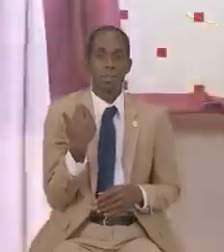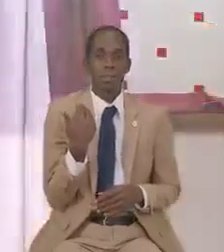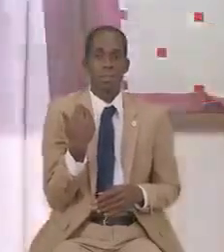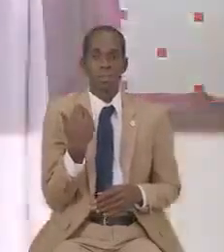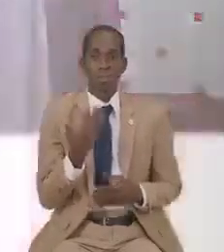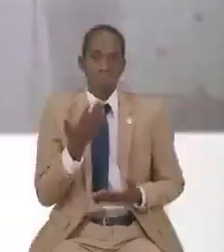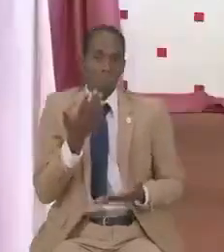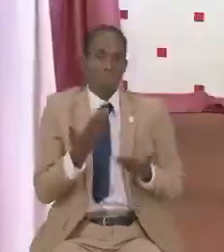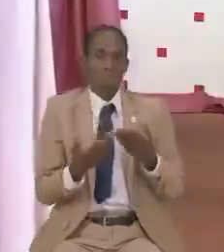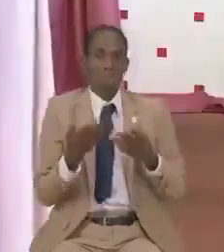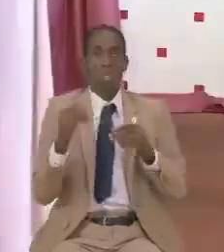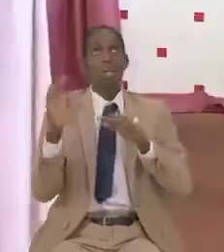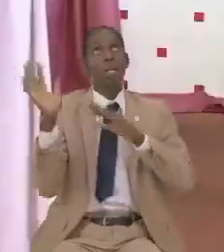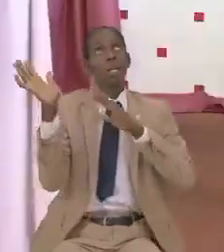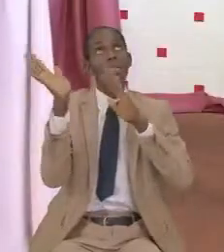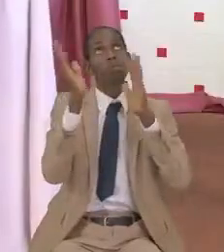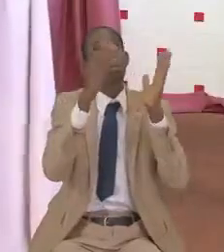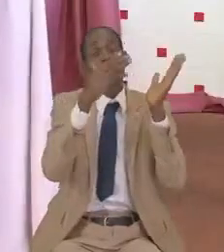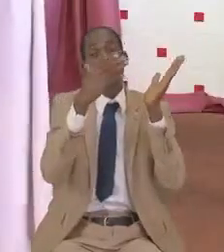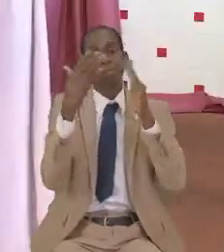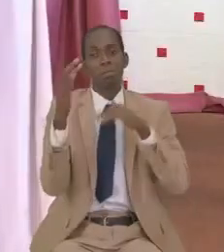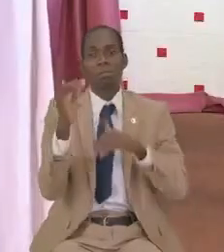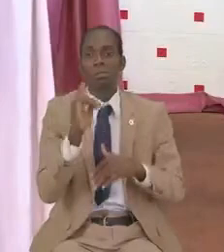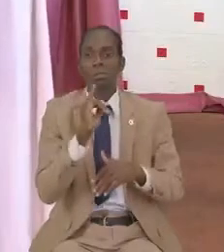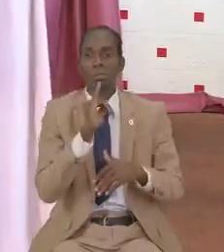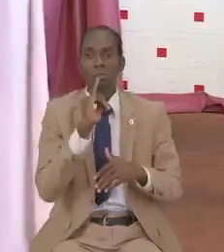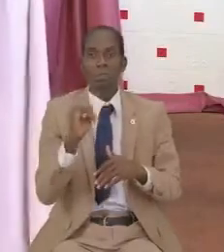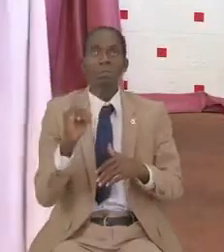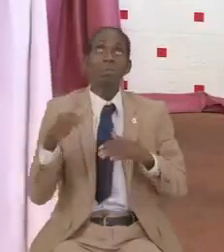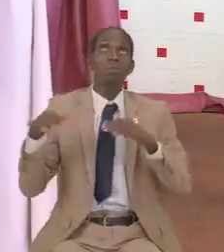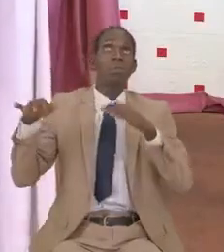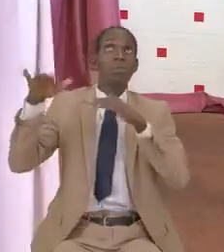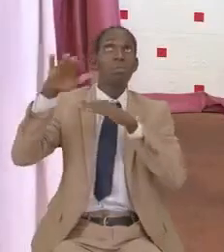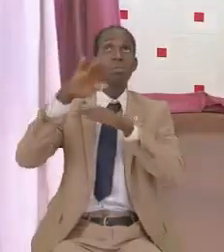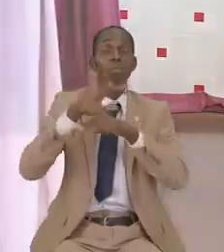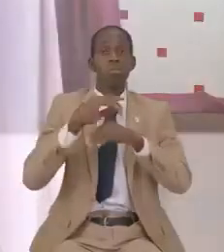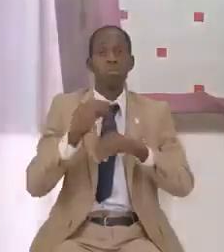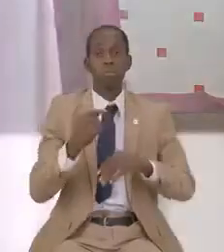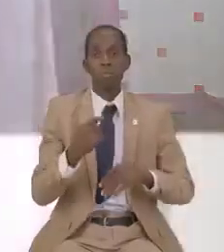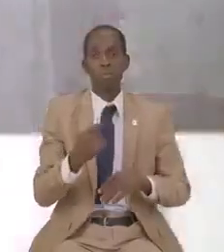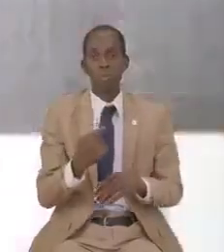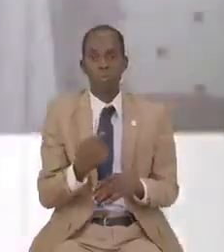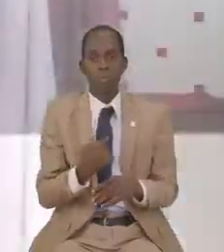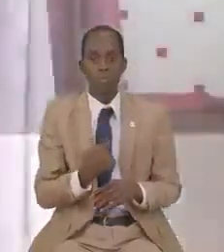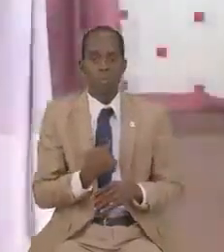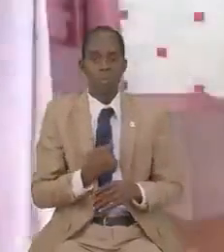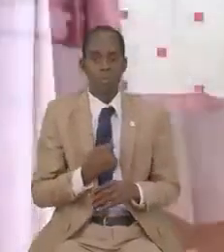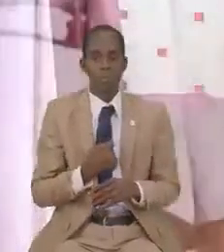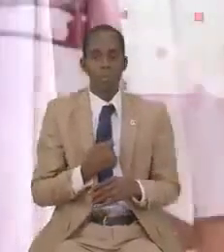said. Though the sky is gray above me,